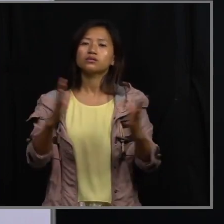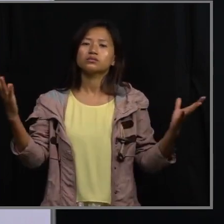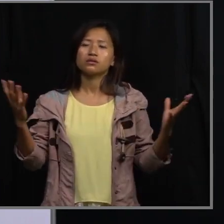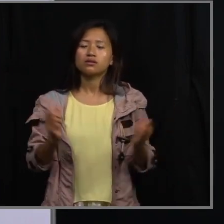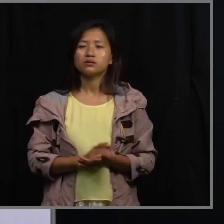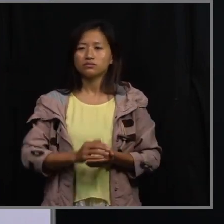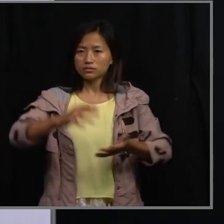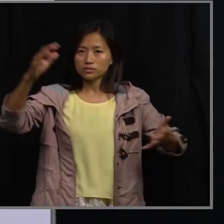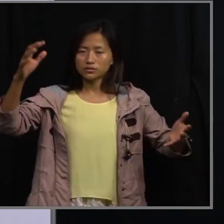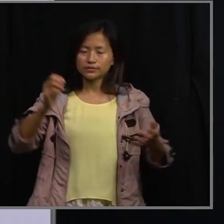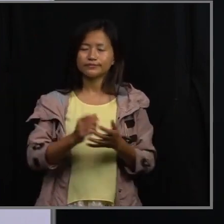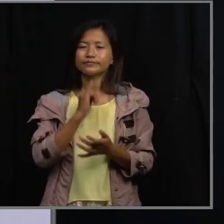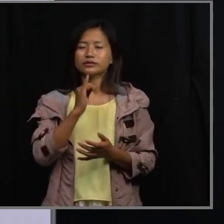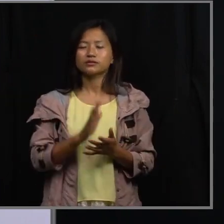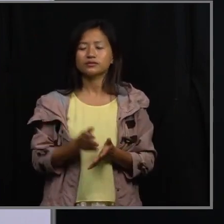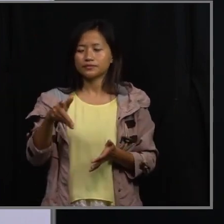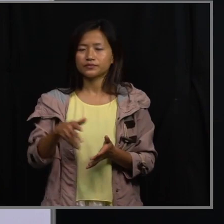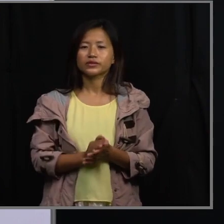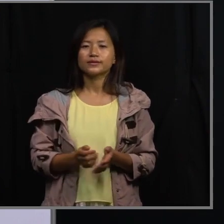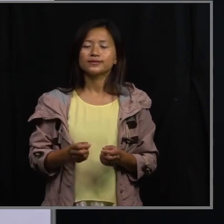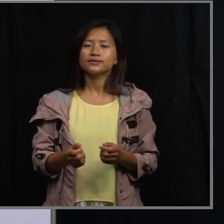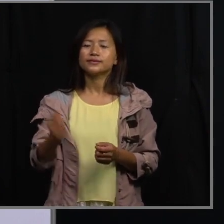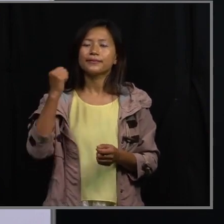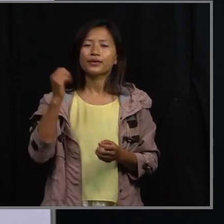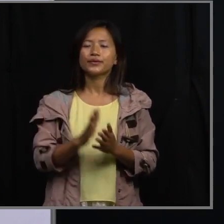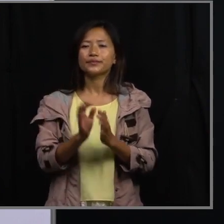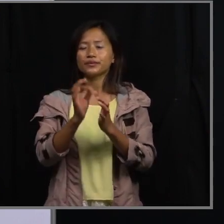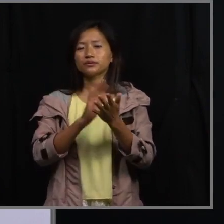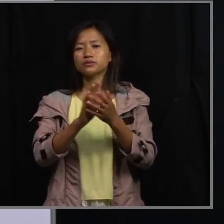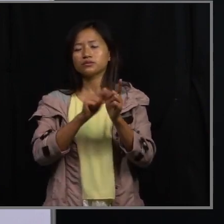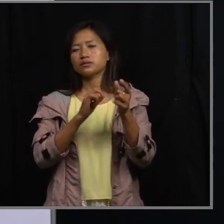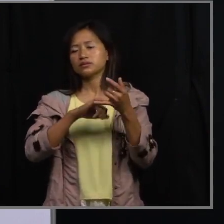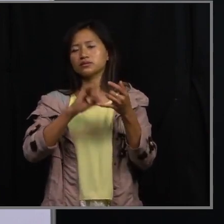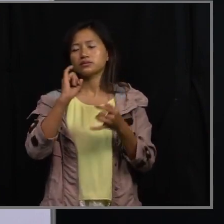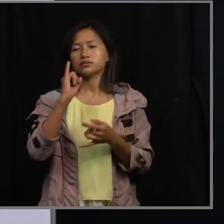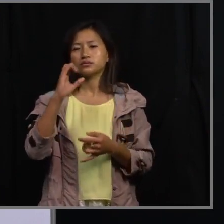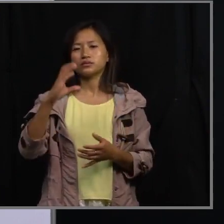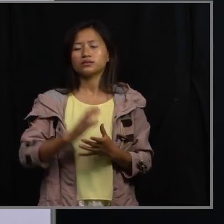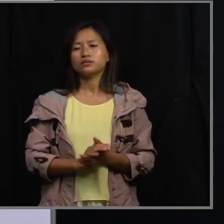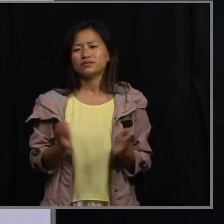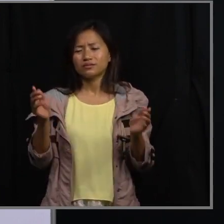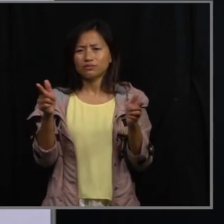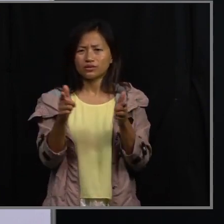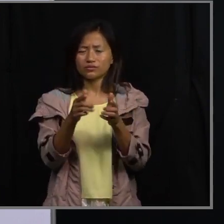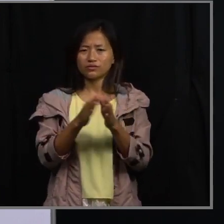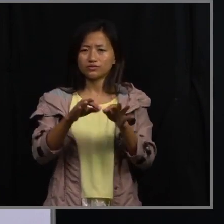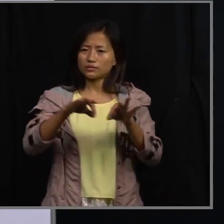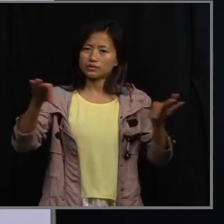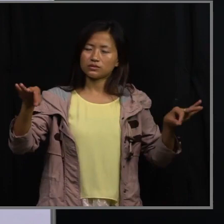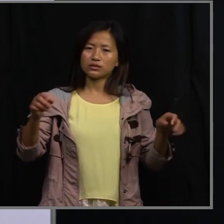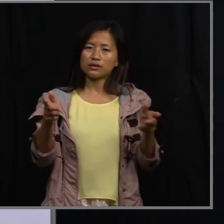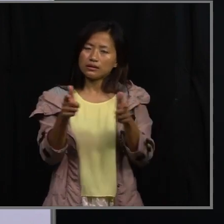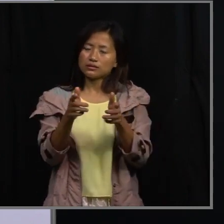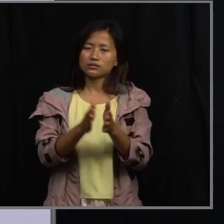is, right? So this is how, this is the power of physics. Okay, this is the range of physics. We can measure very, very small weight of very, very